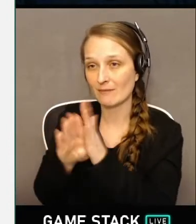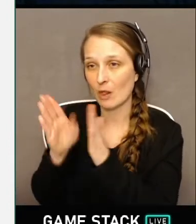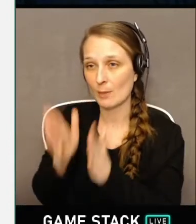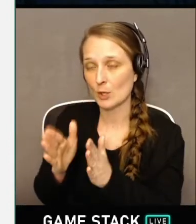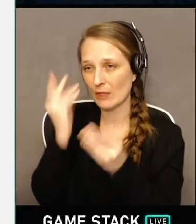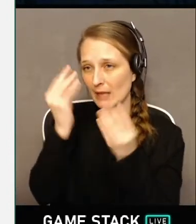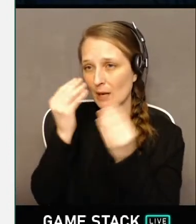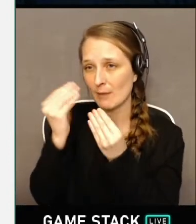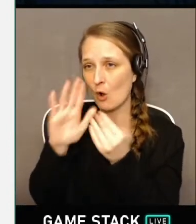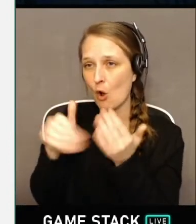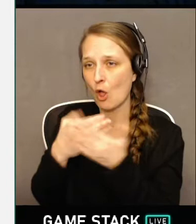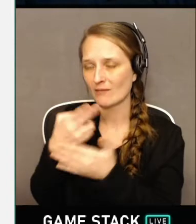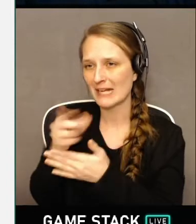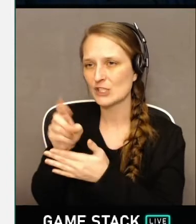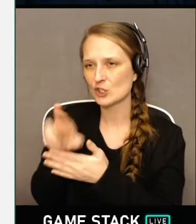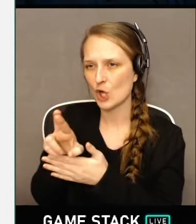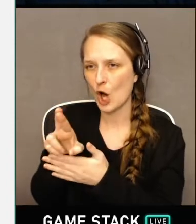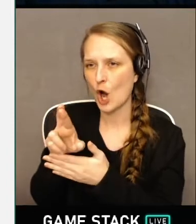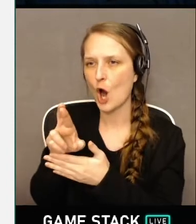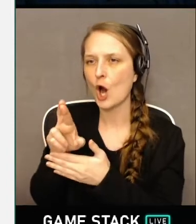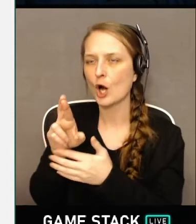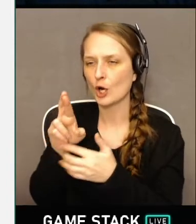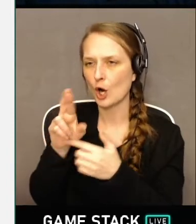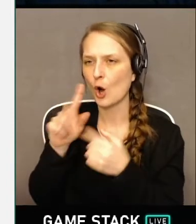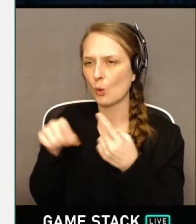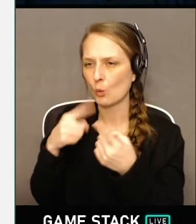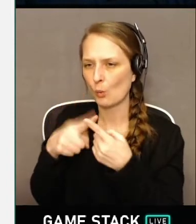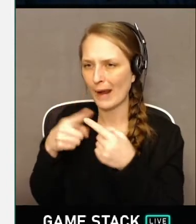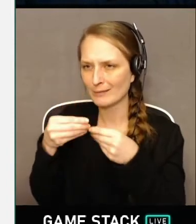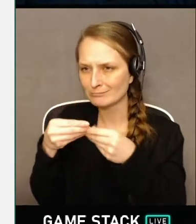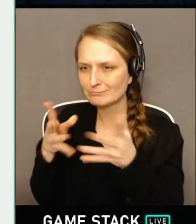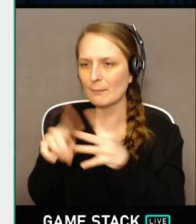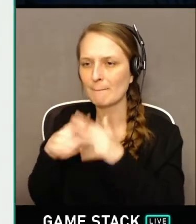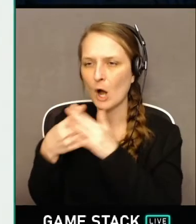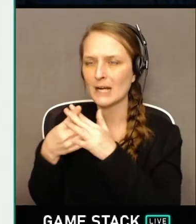auto HDR when planning the new games.